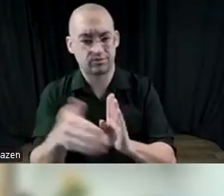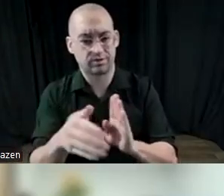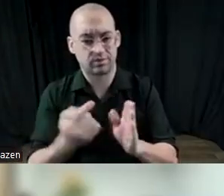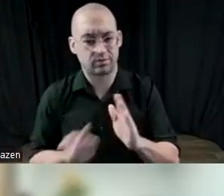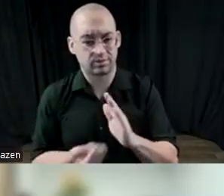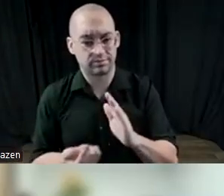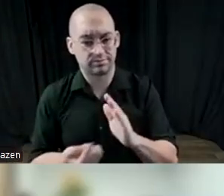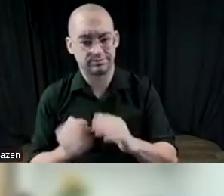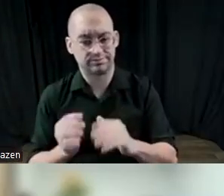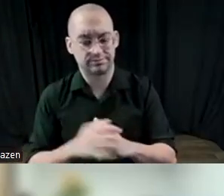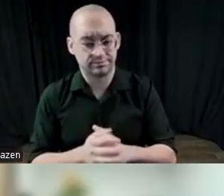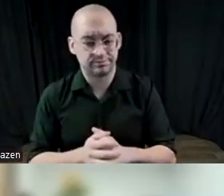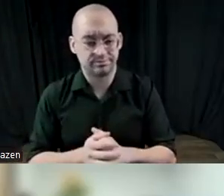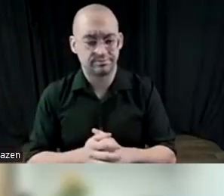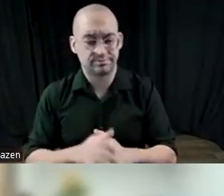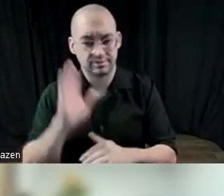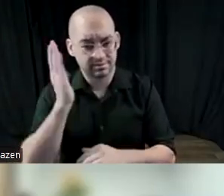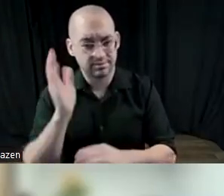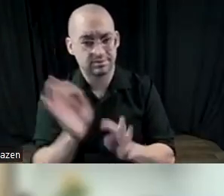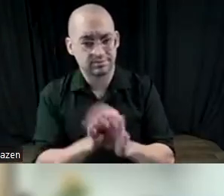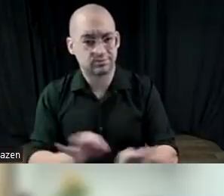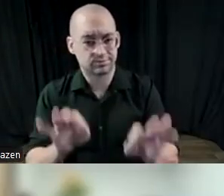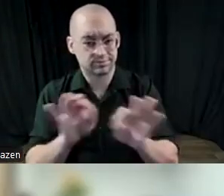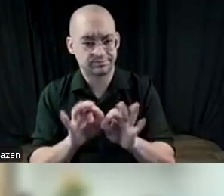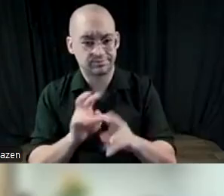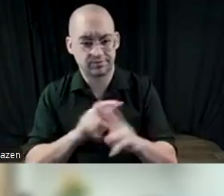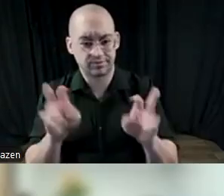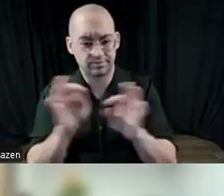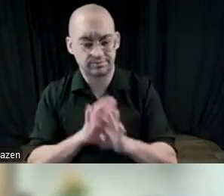me is about as important as anything else we've talked about.